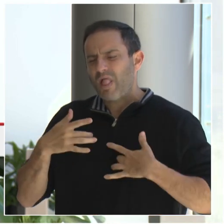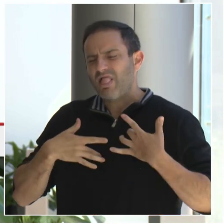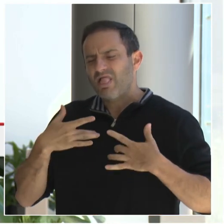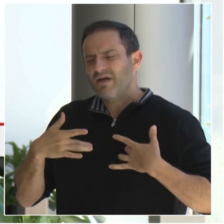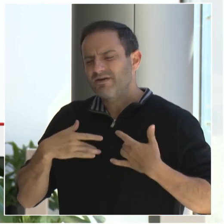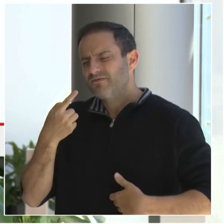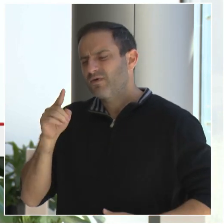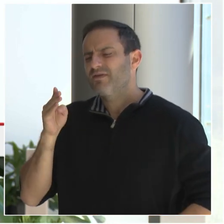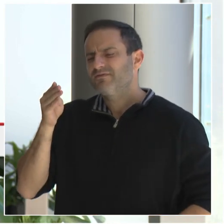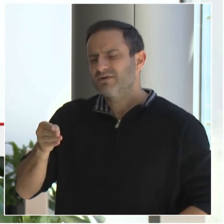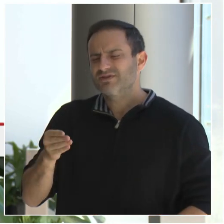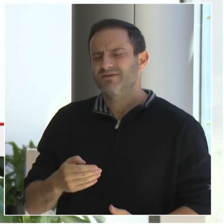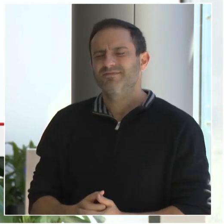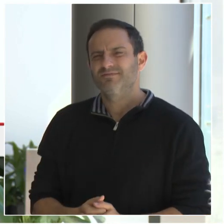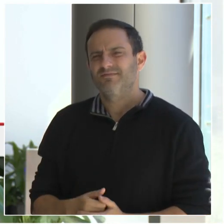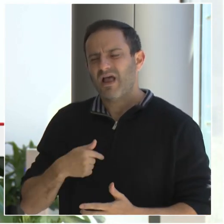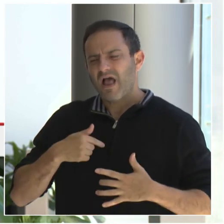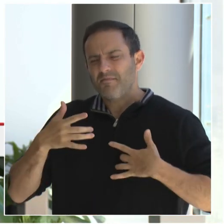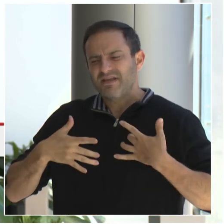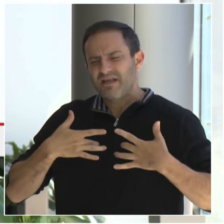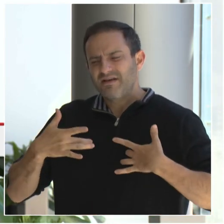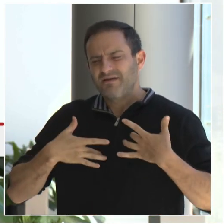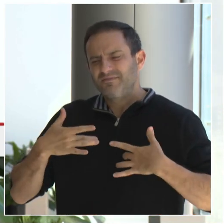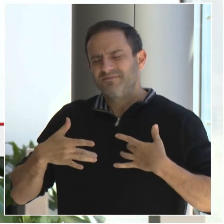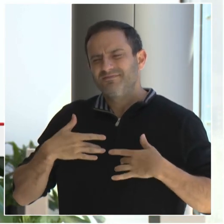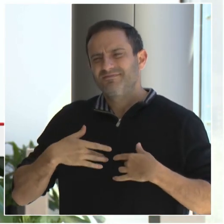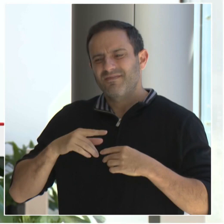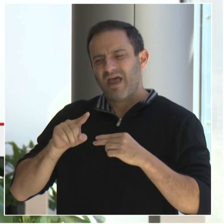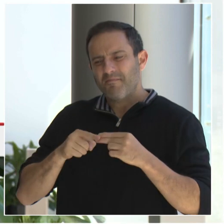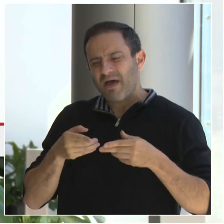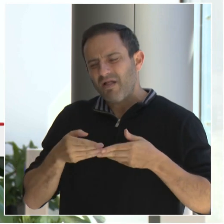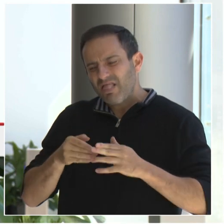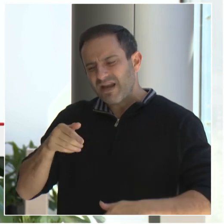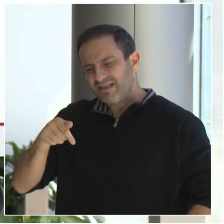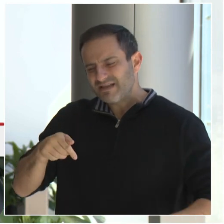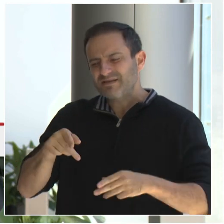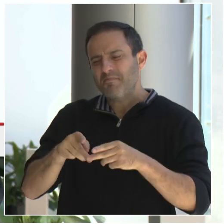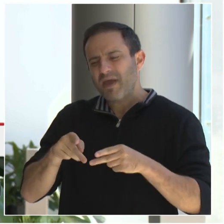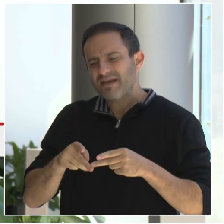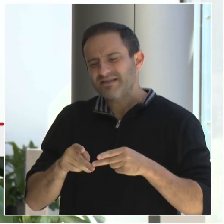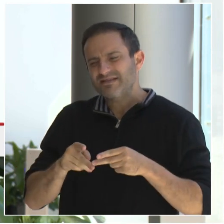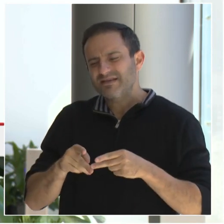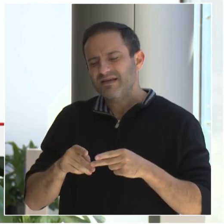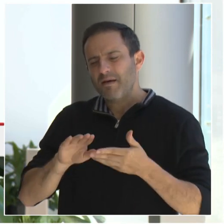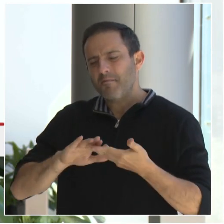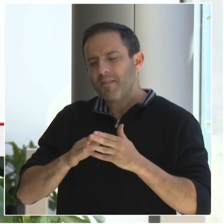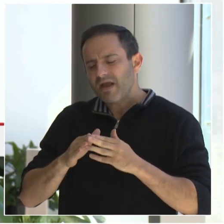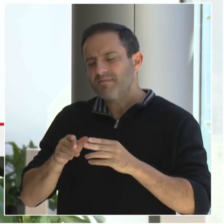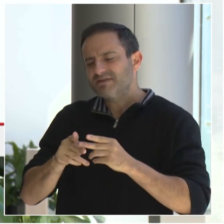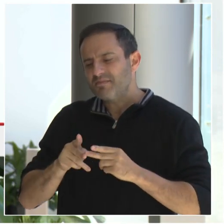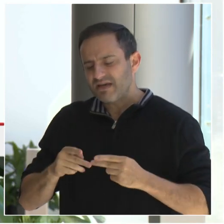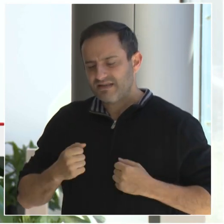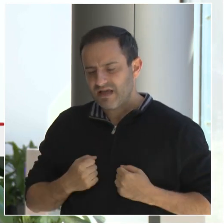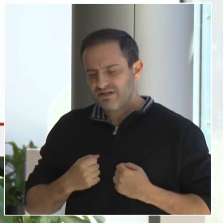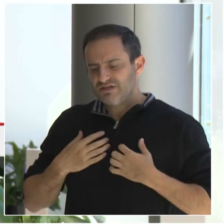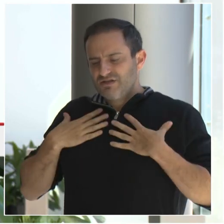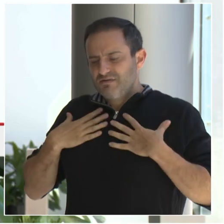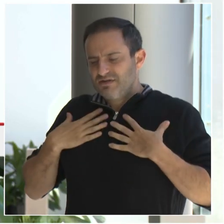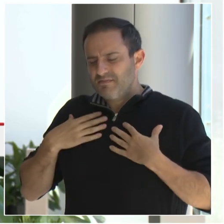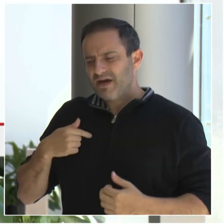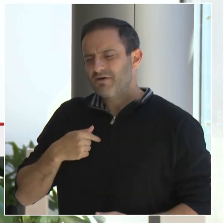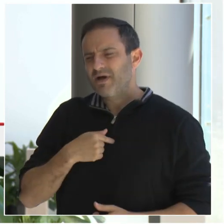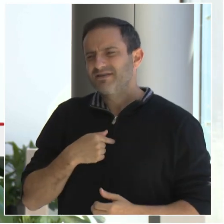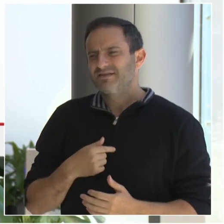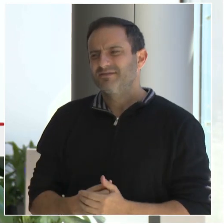future is going. So I am excited about letting this space be a space that helps inspire us also to what public